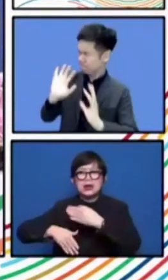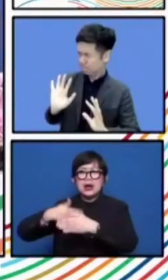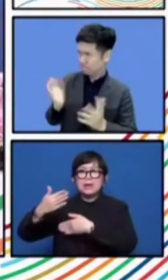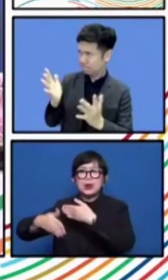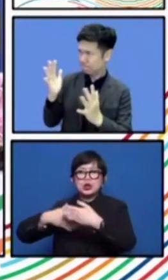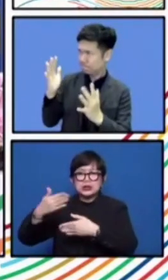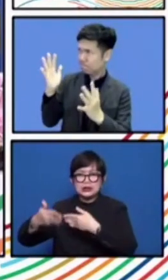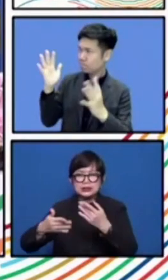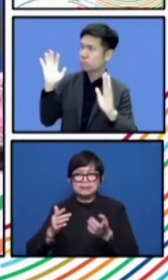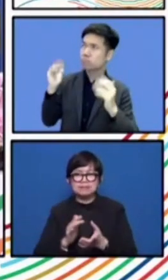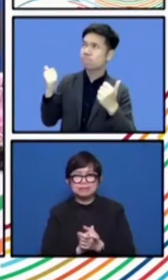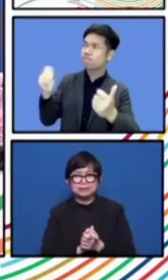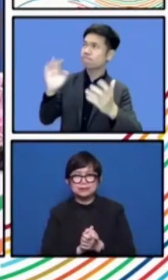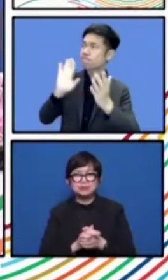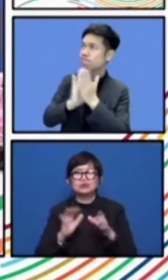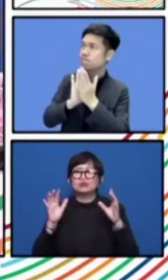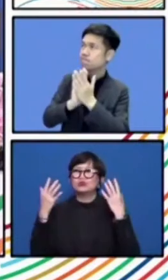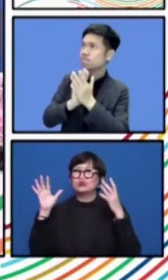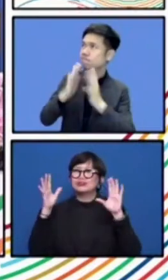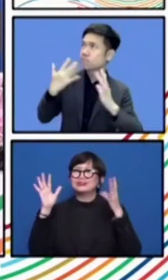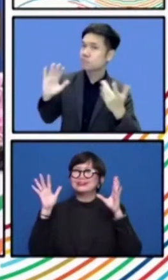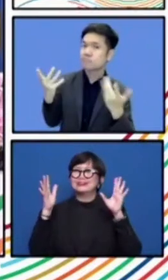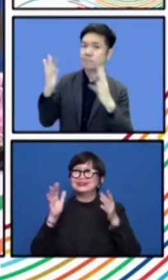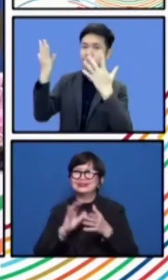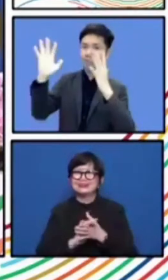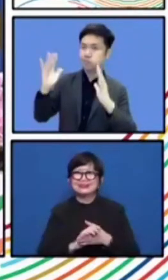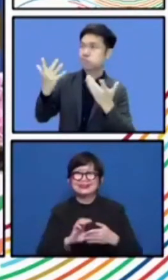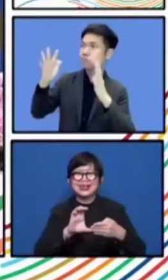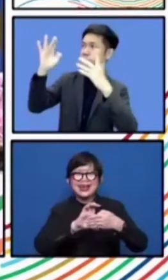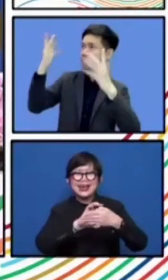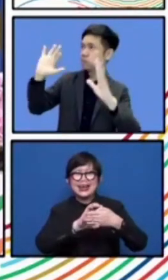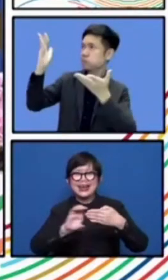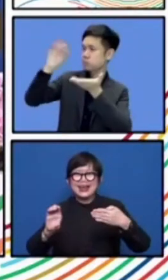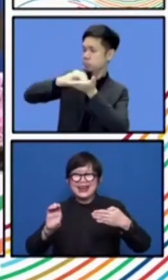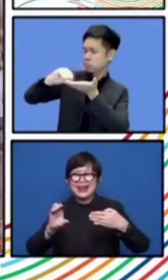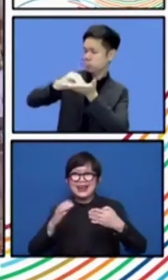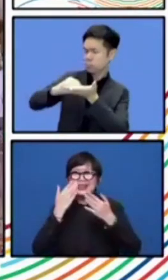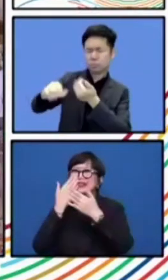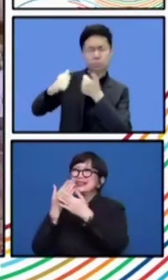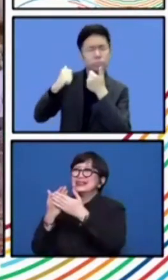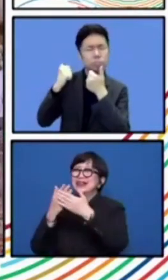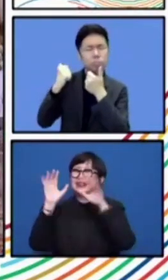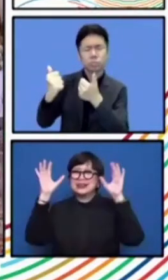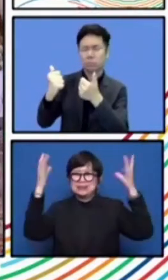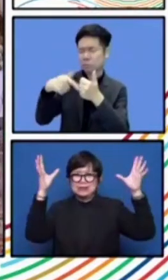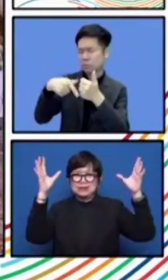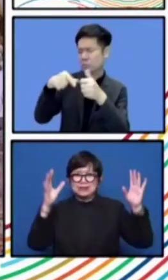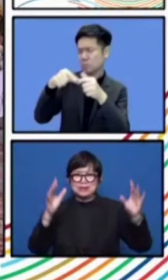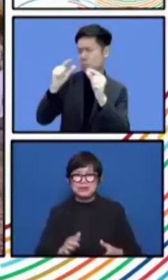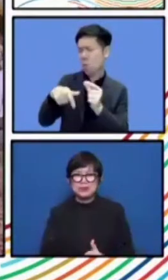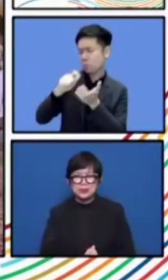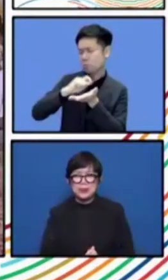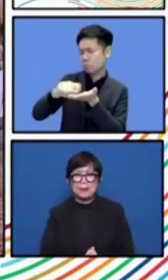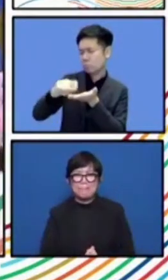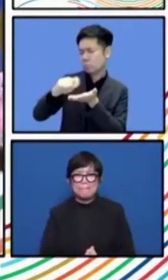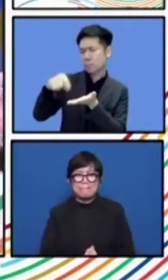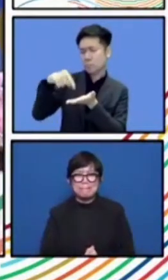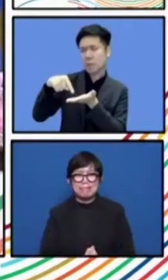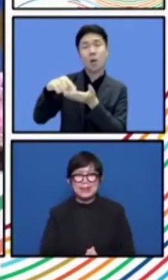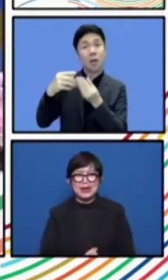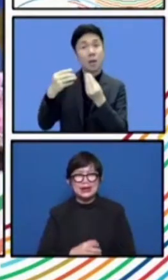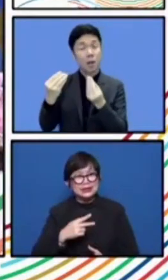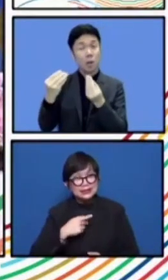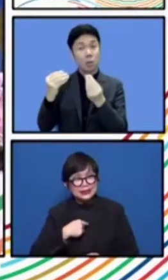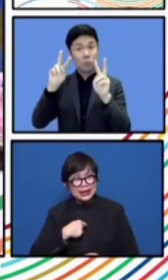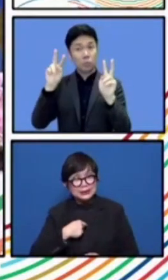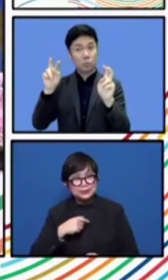excellent publication on this thank you um we have been working on accessibility